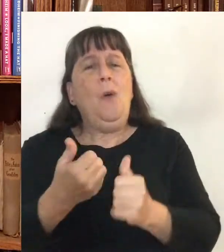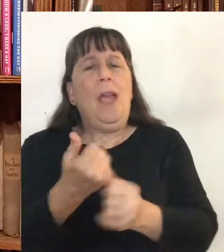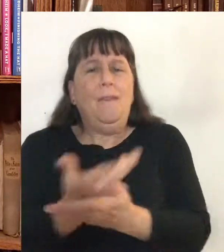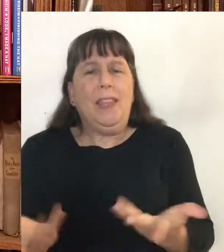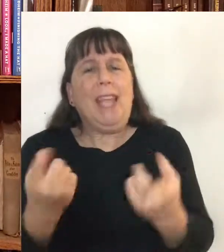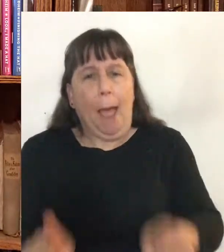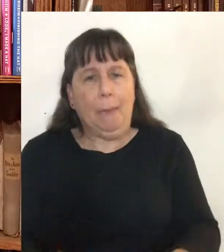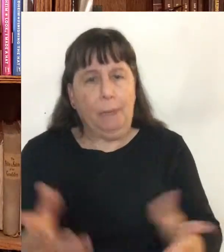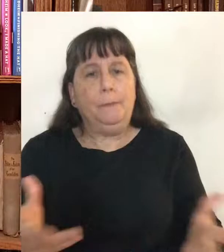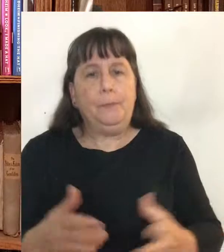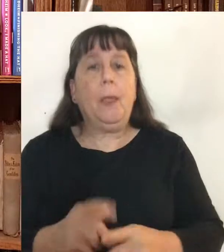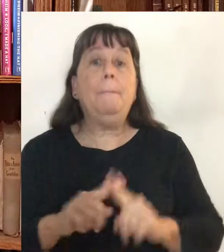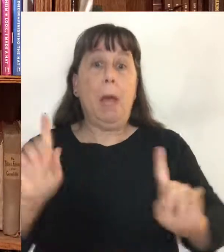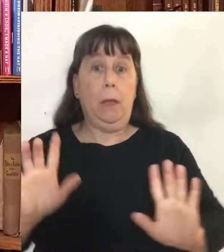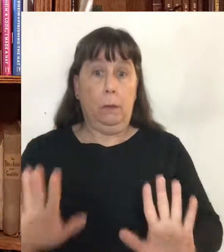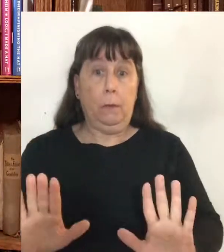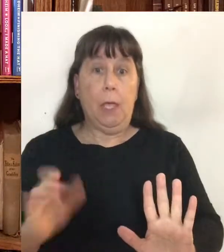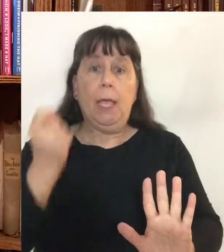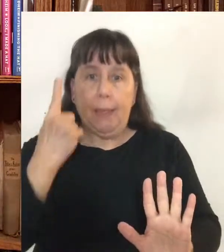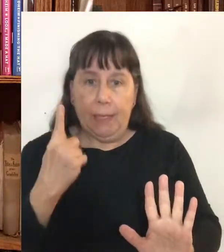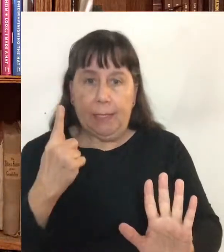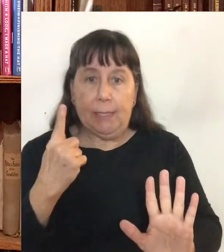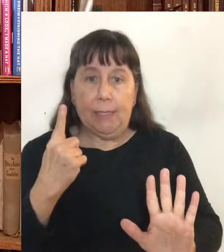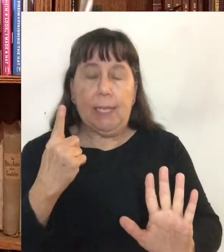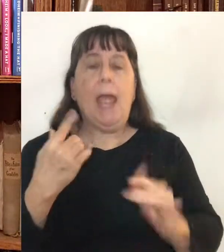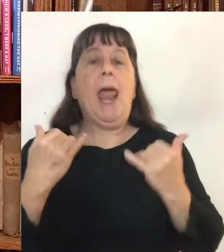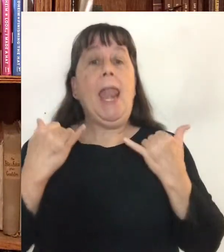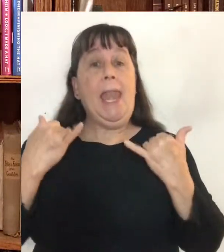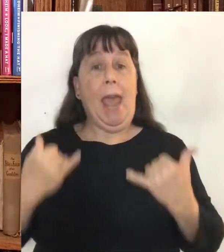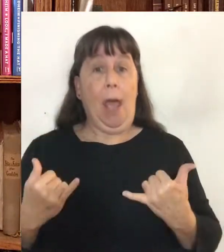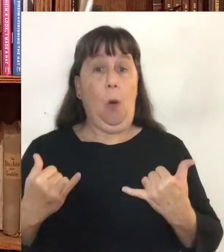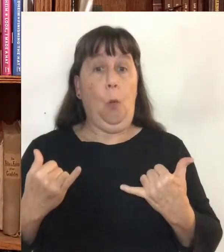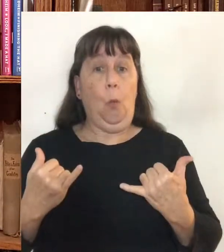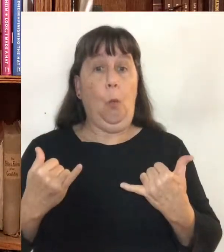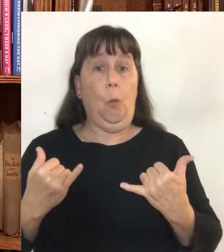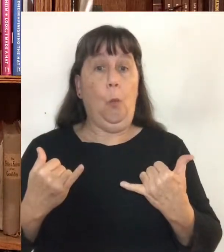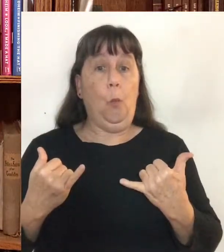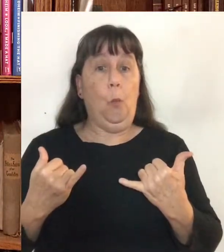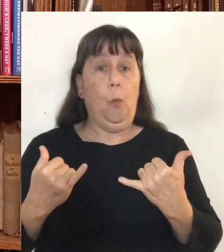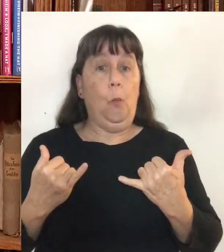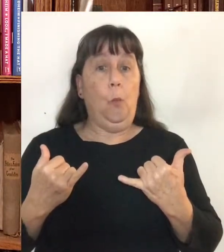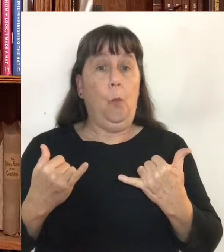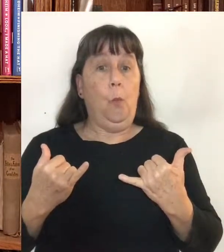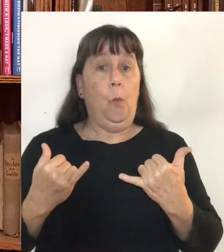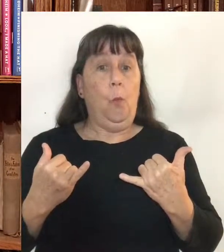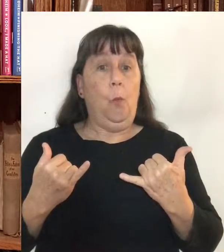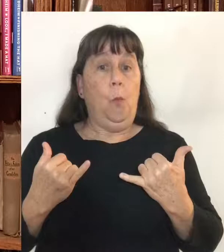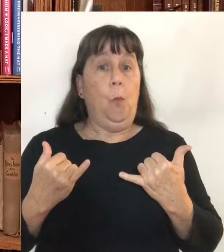how it all happened. But get this, now that